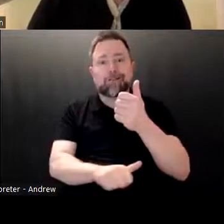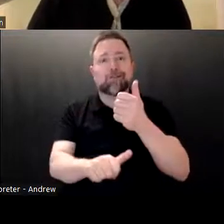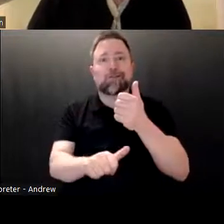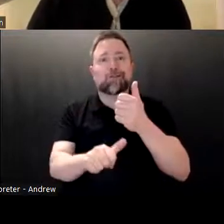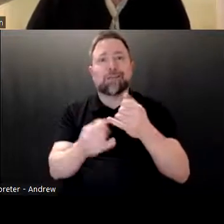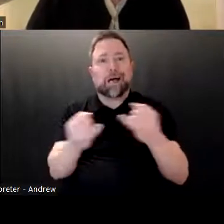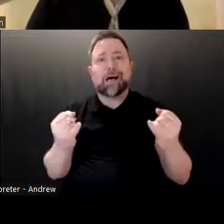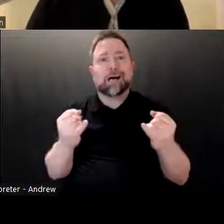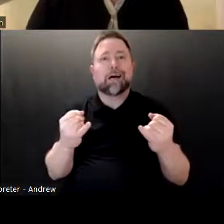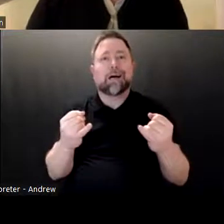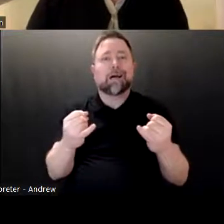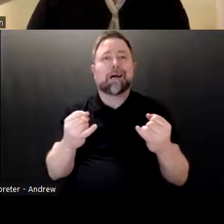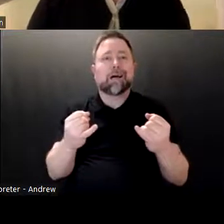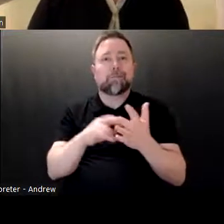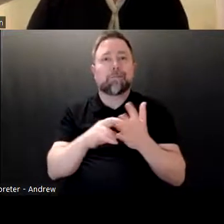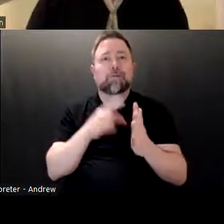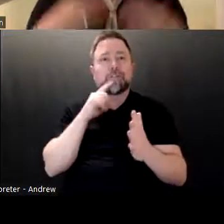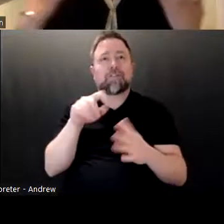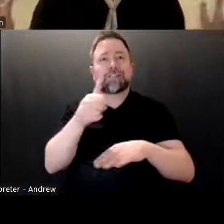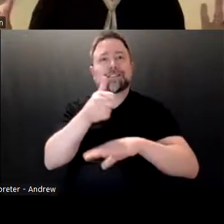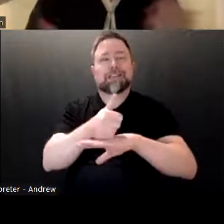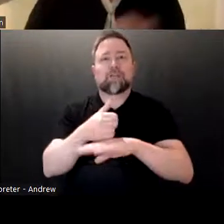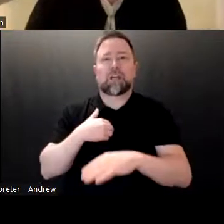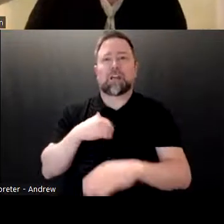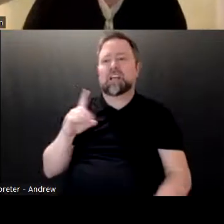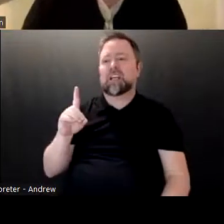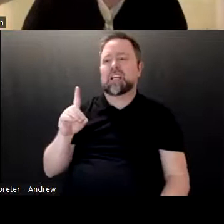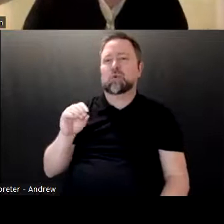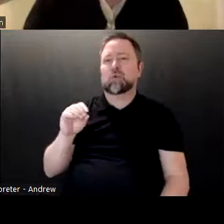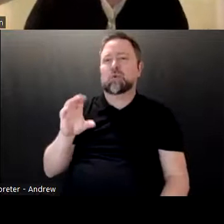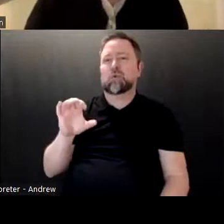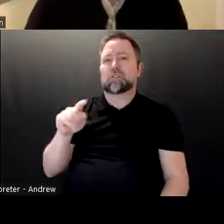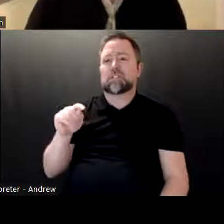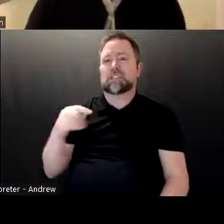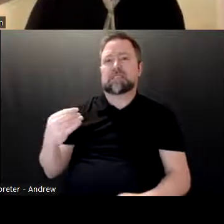how we carry that spirit forward